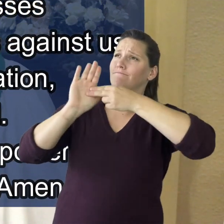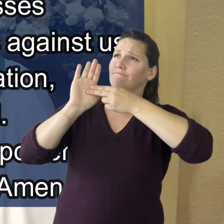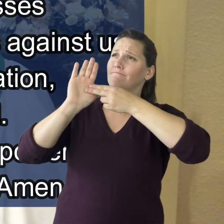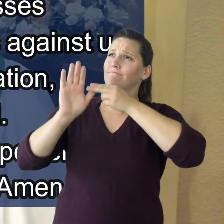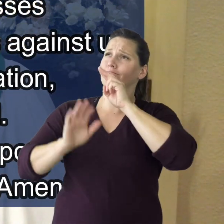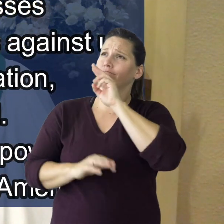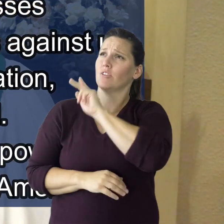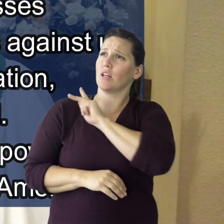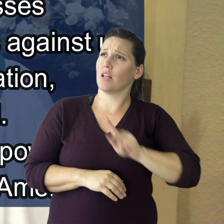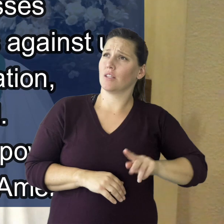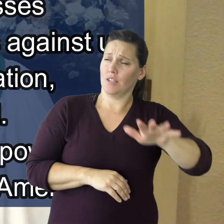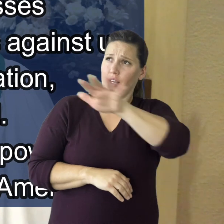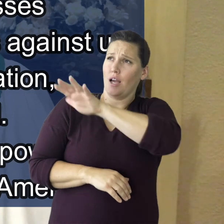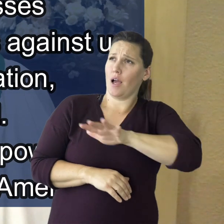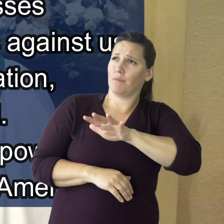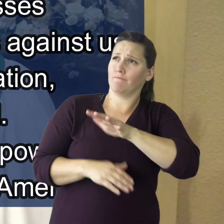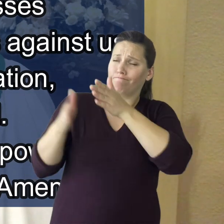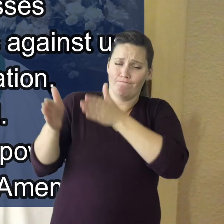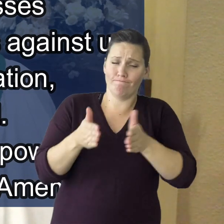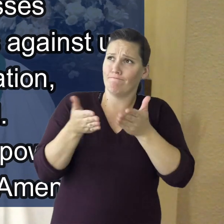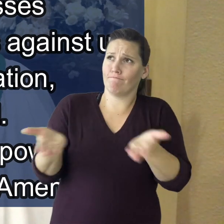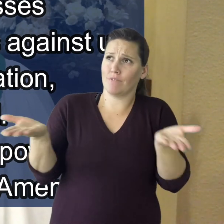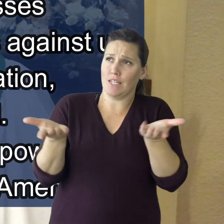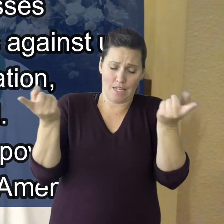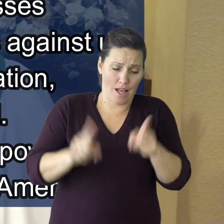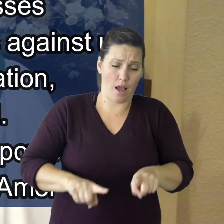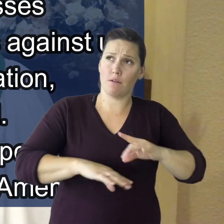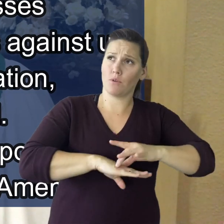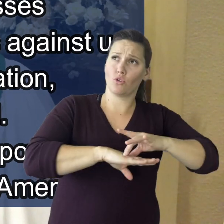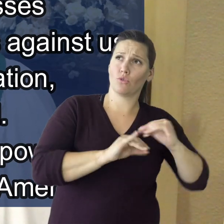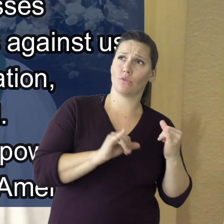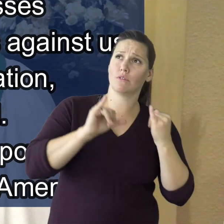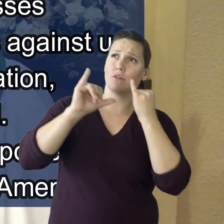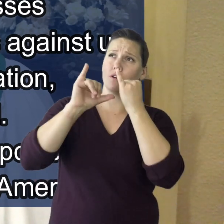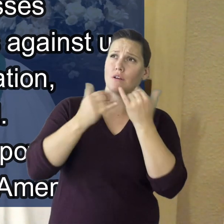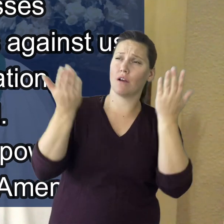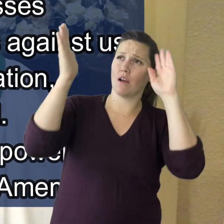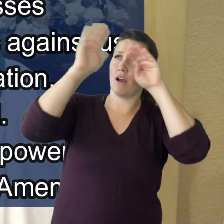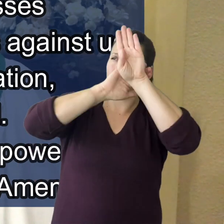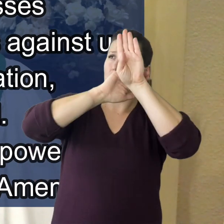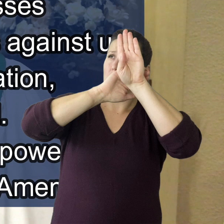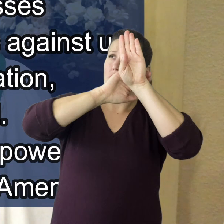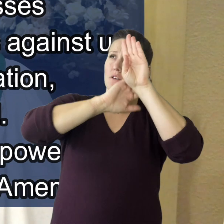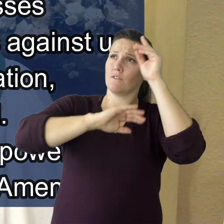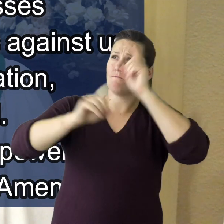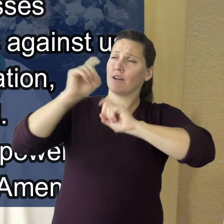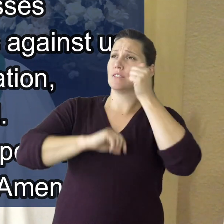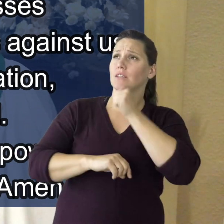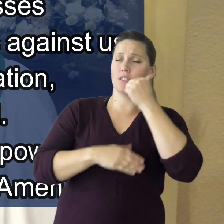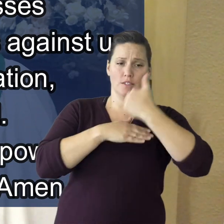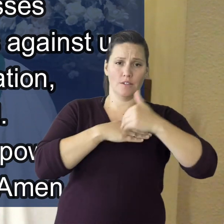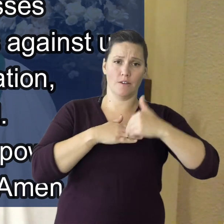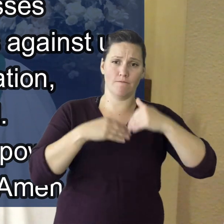heaven, hallowed be thy name. Thy kingdom come, thy will be done, on earth as it